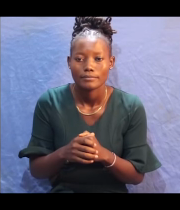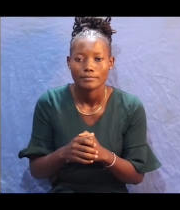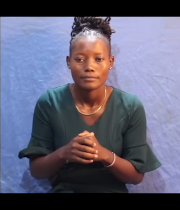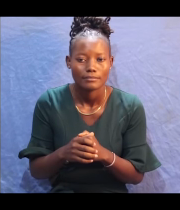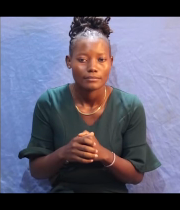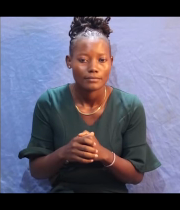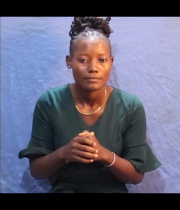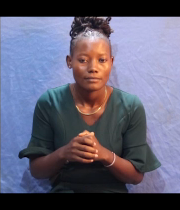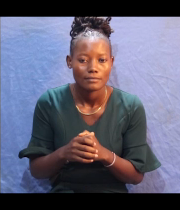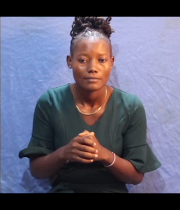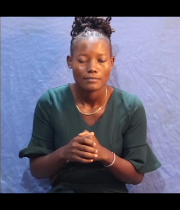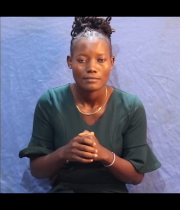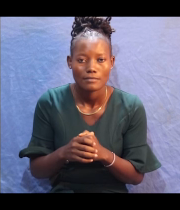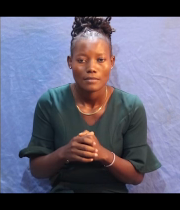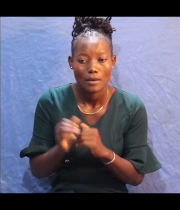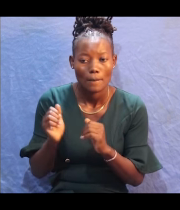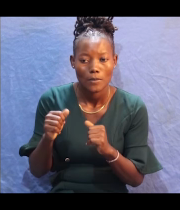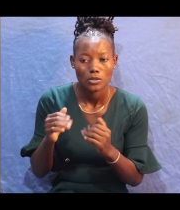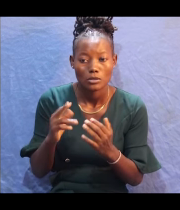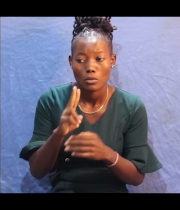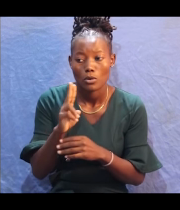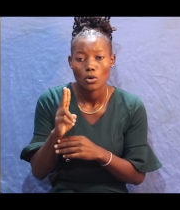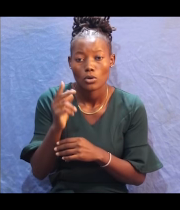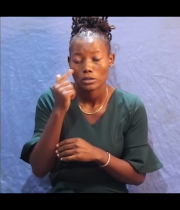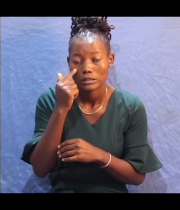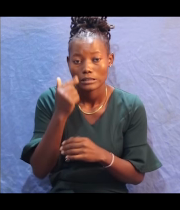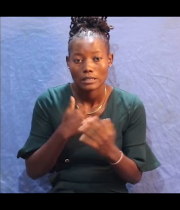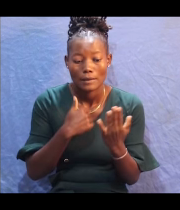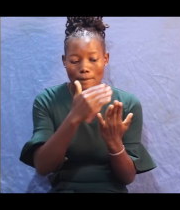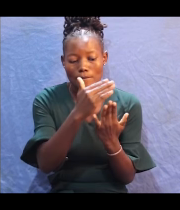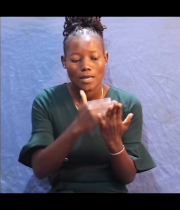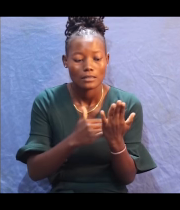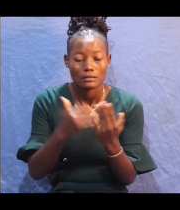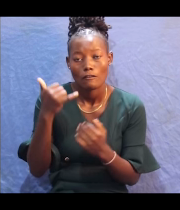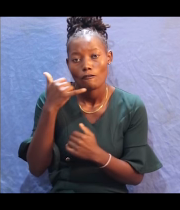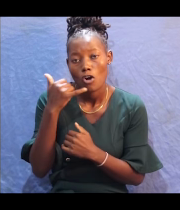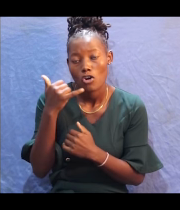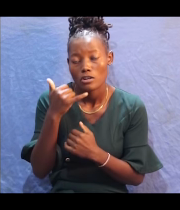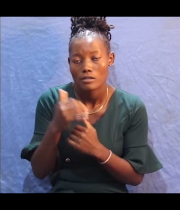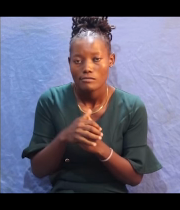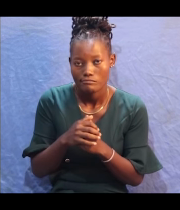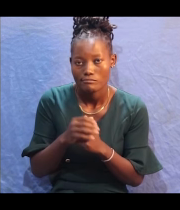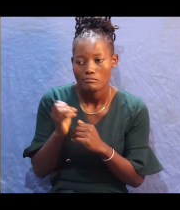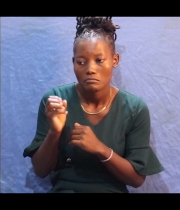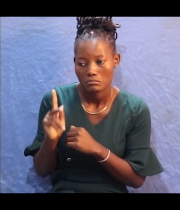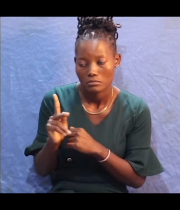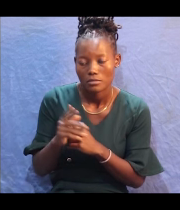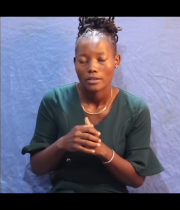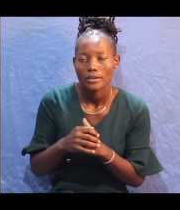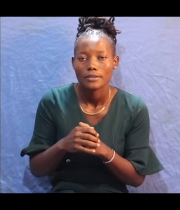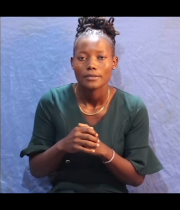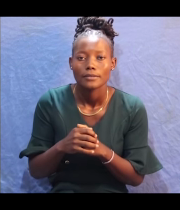Can you see my screen? Yes, we can see it. Okay, good.